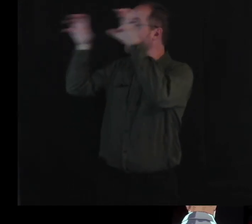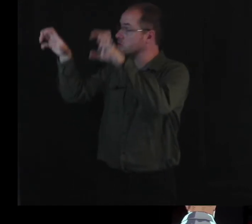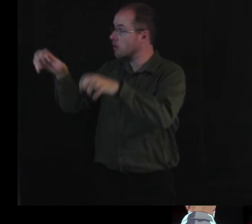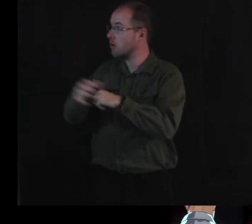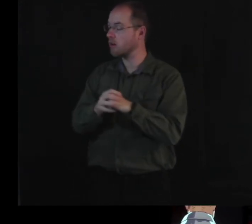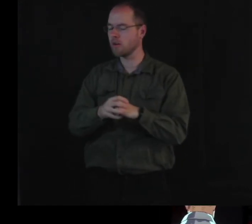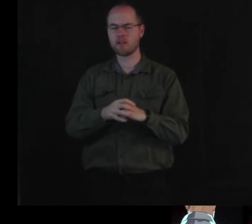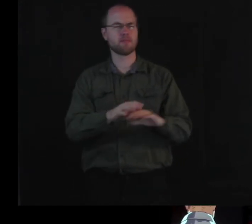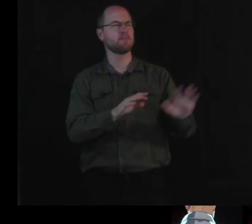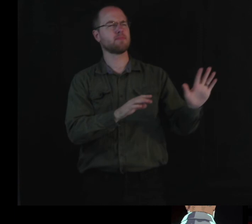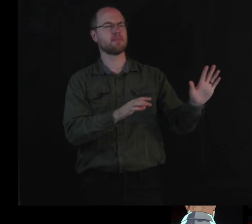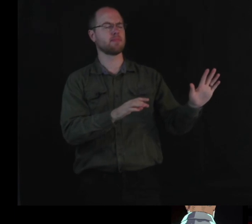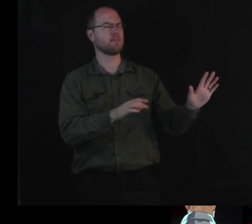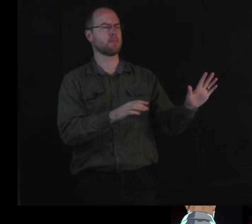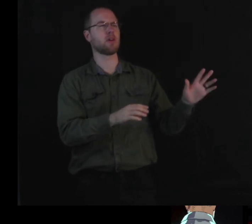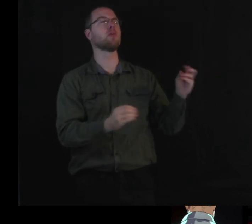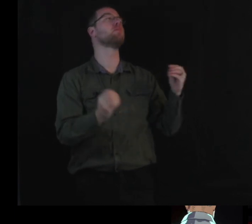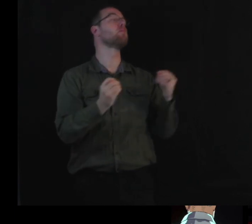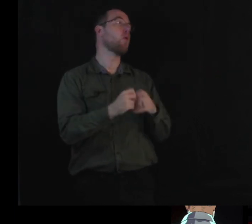More slander.